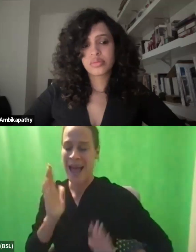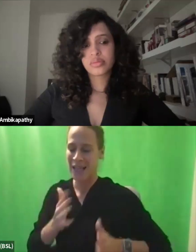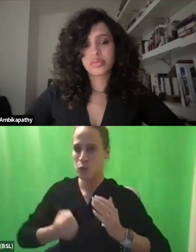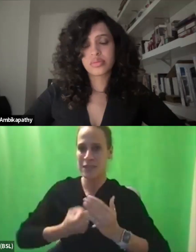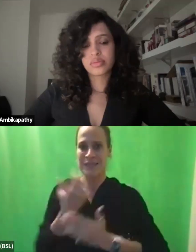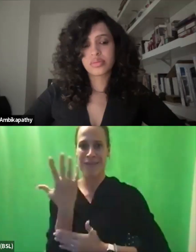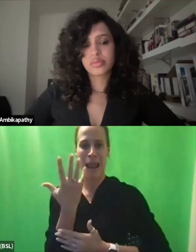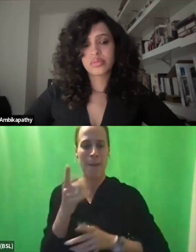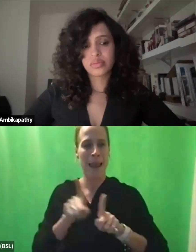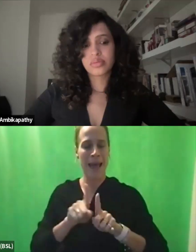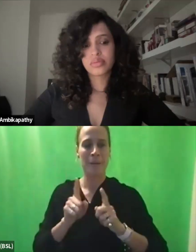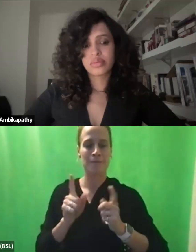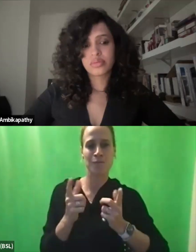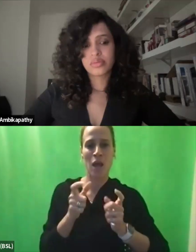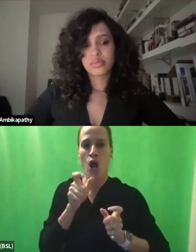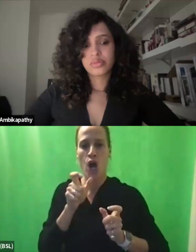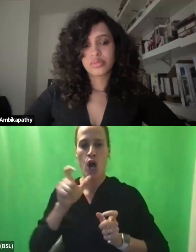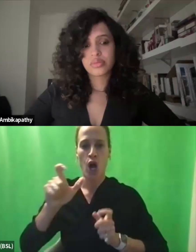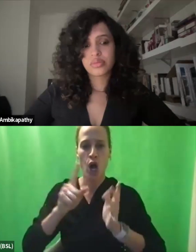of a code in order to escape